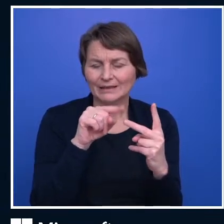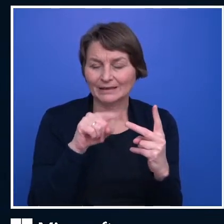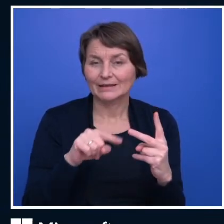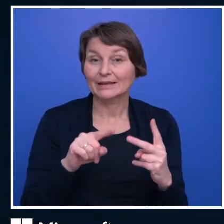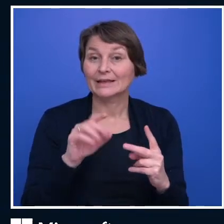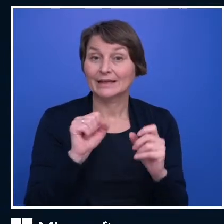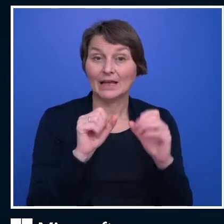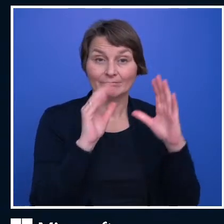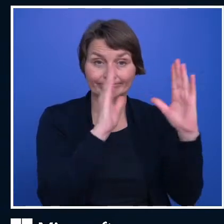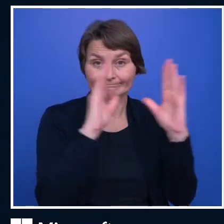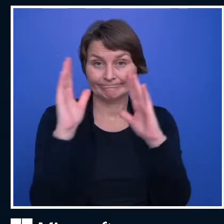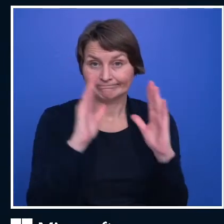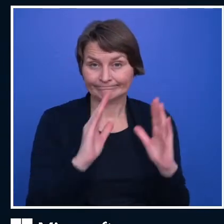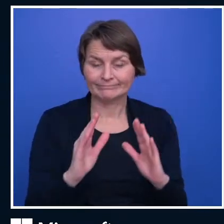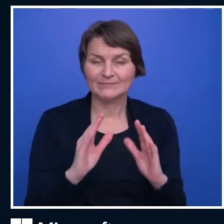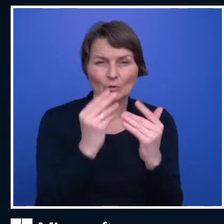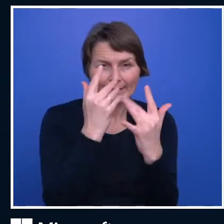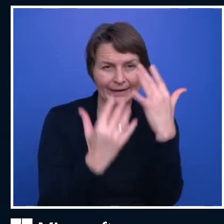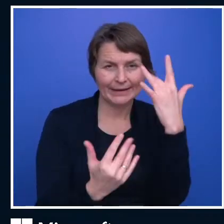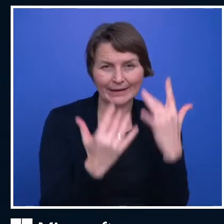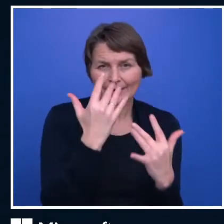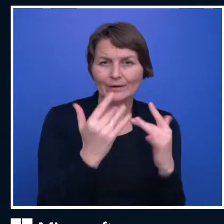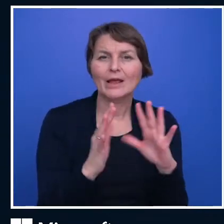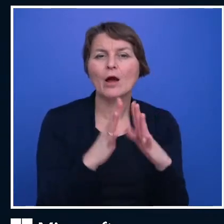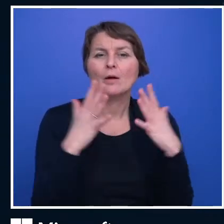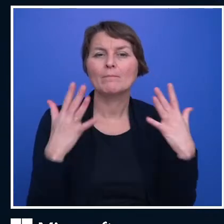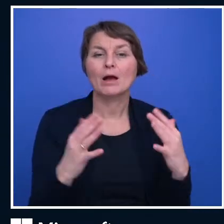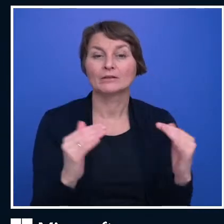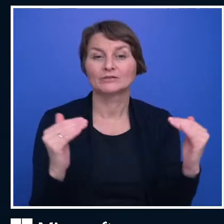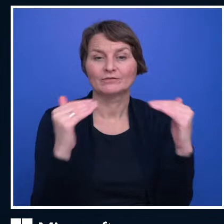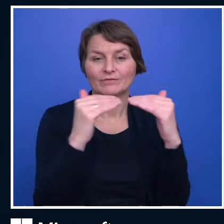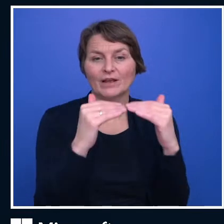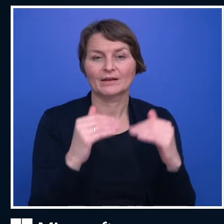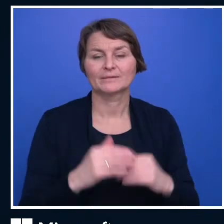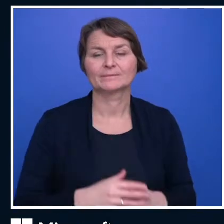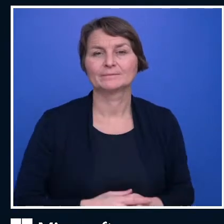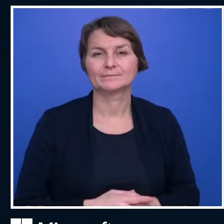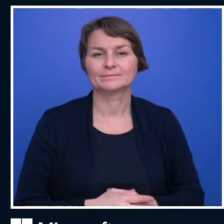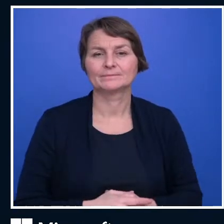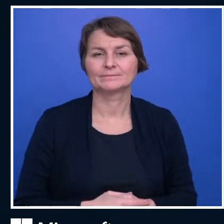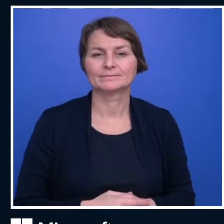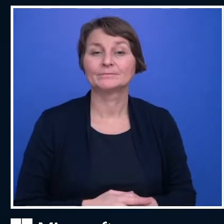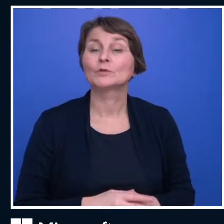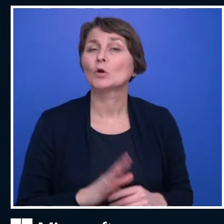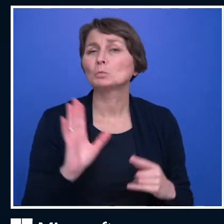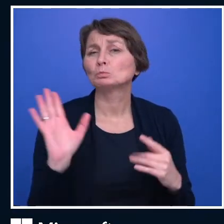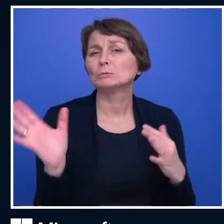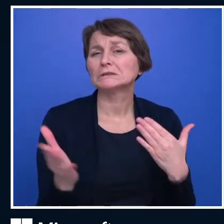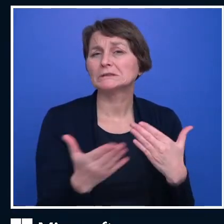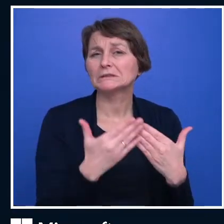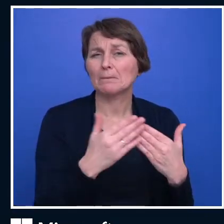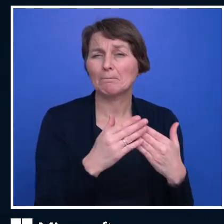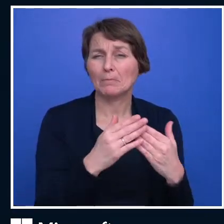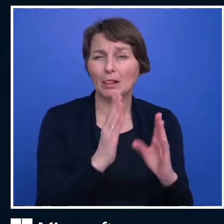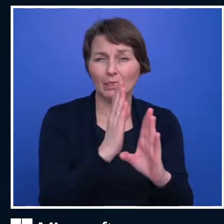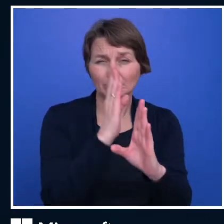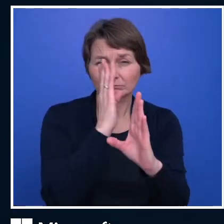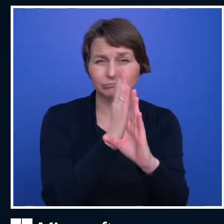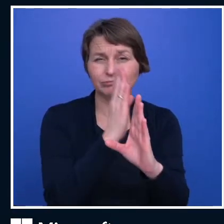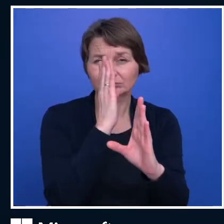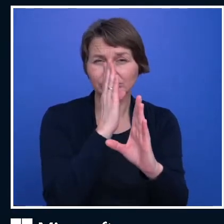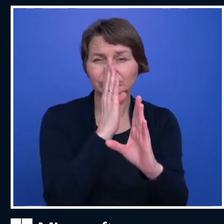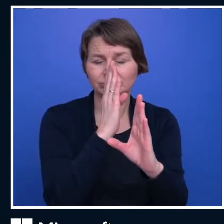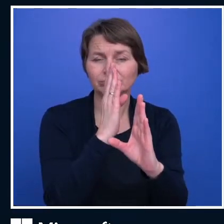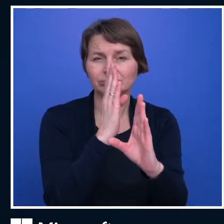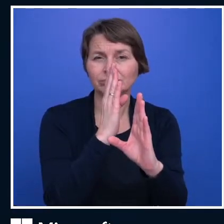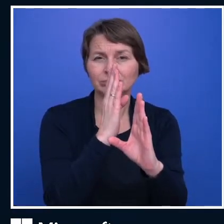calculate the model. So as of now, just selecting simple accuracy, the fraction, which is the fraction of data